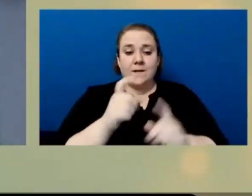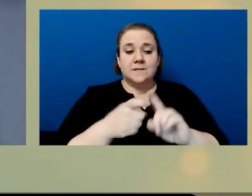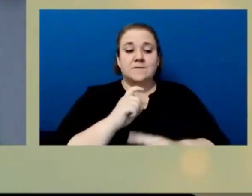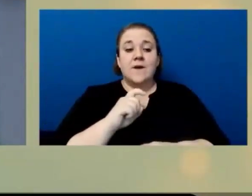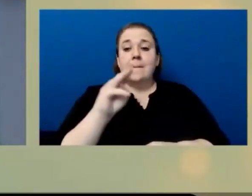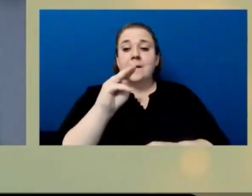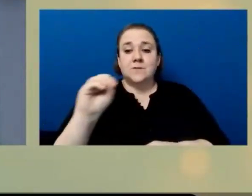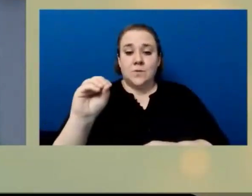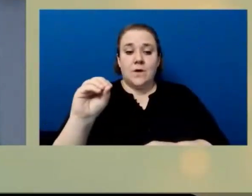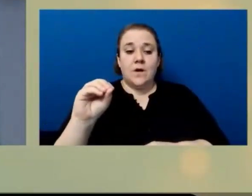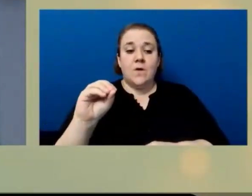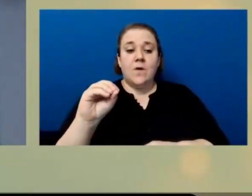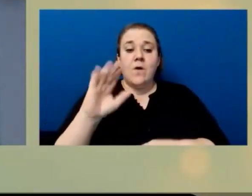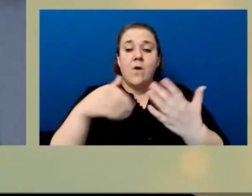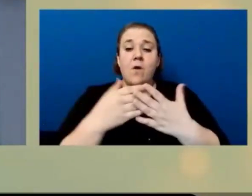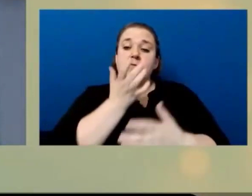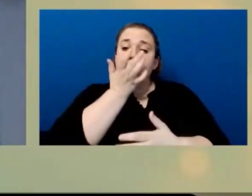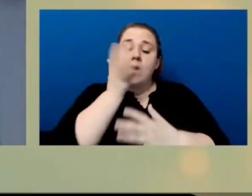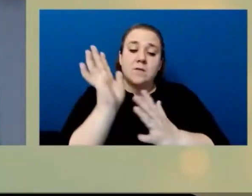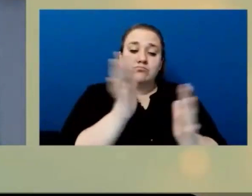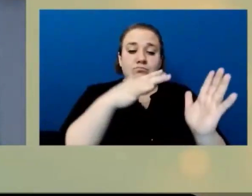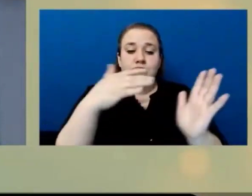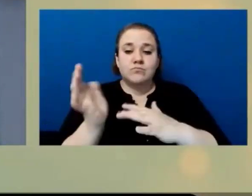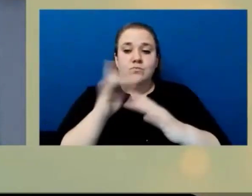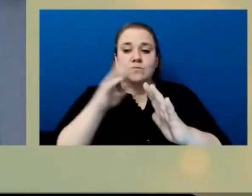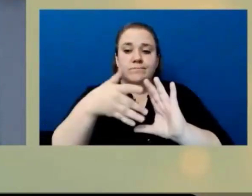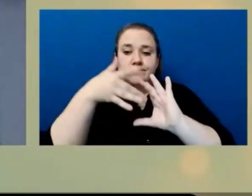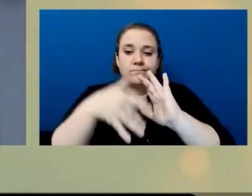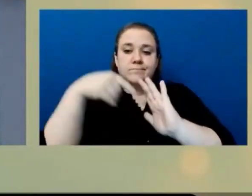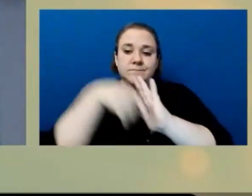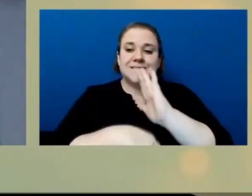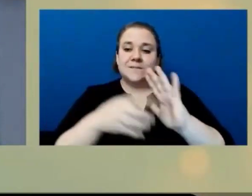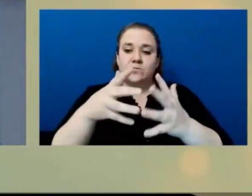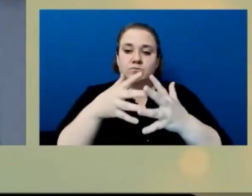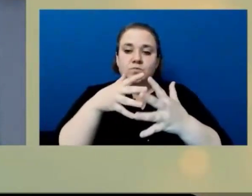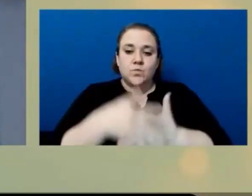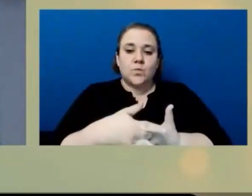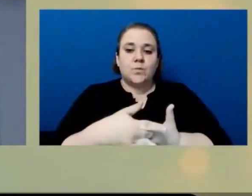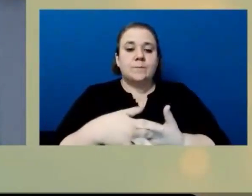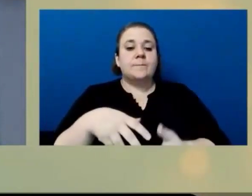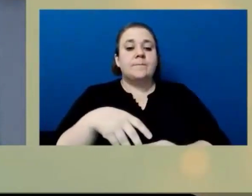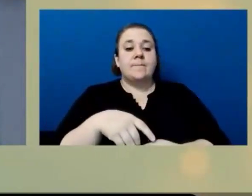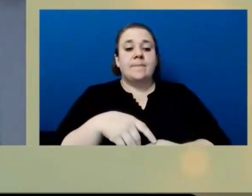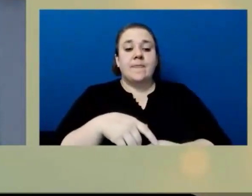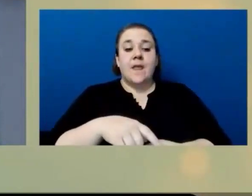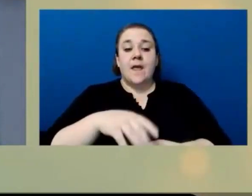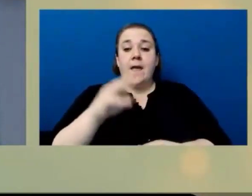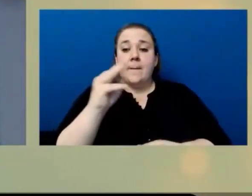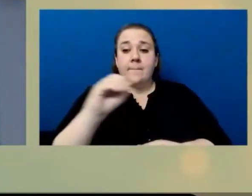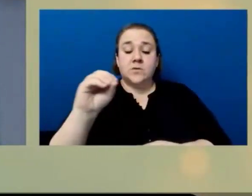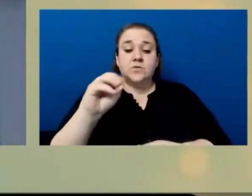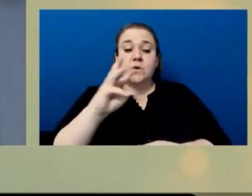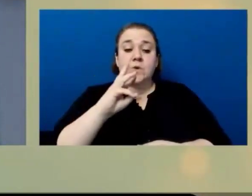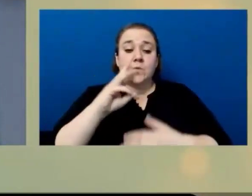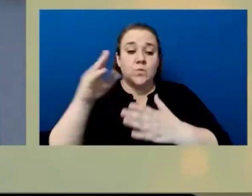from Columbia, Missouri, where the waving grasses of the prairie are deeply rooted, where the big muddy Missouri River